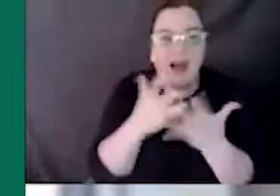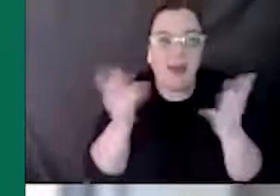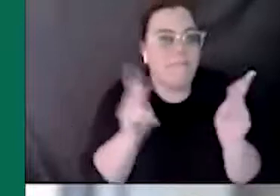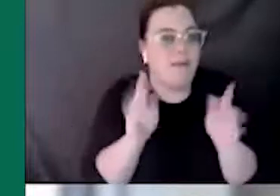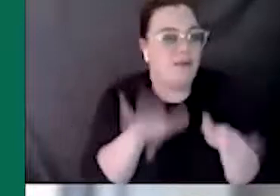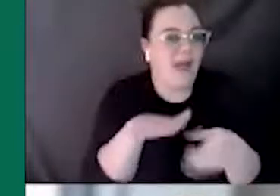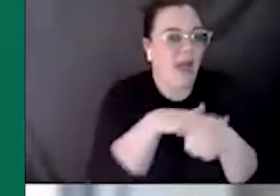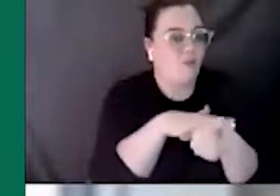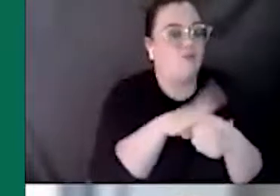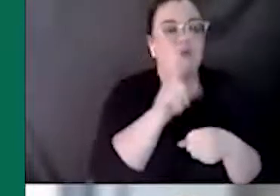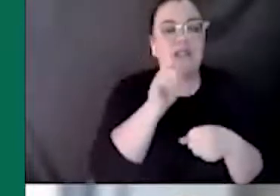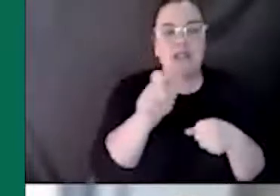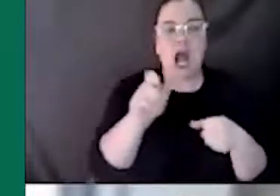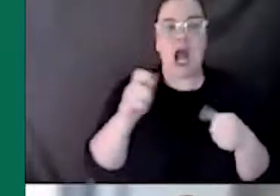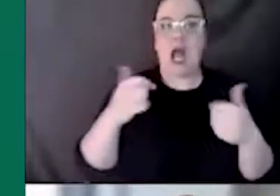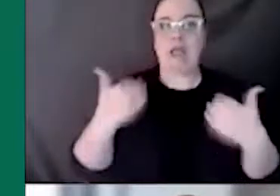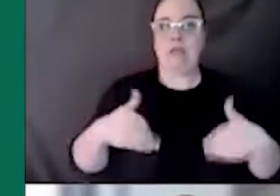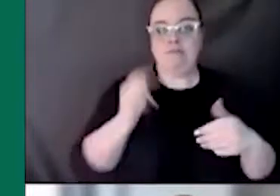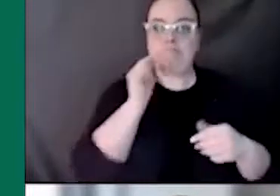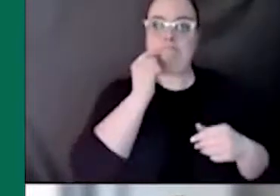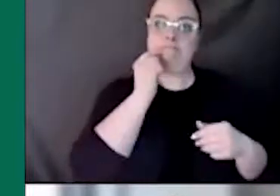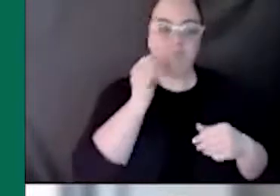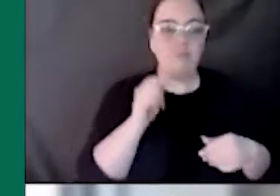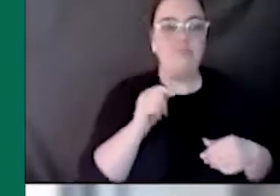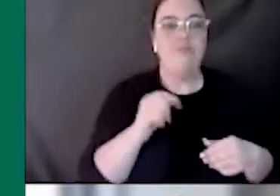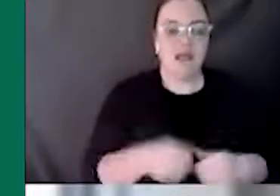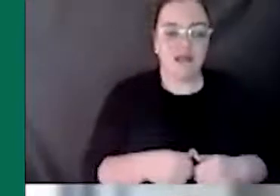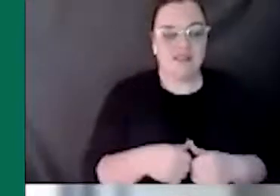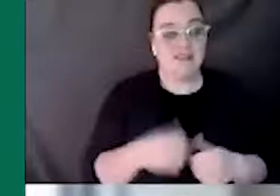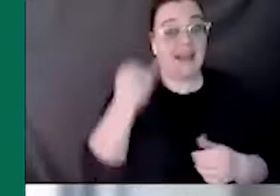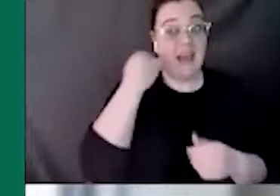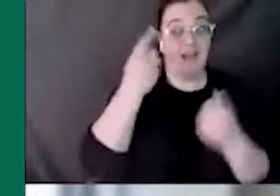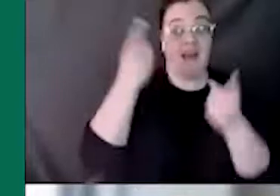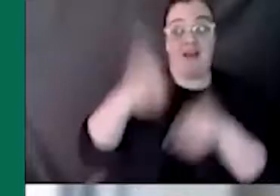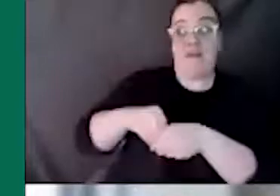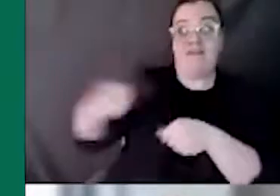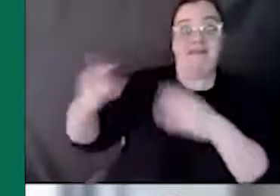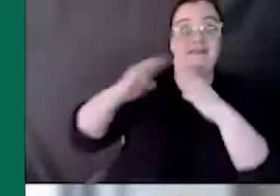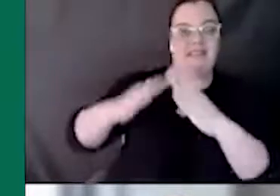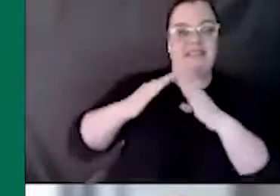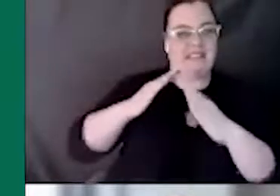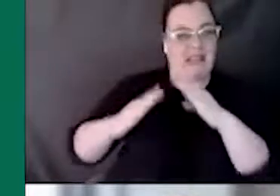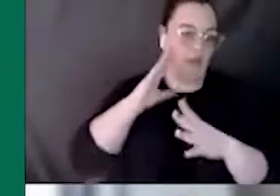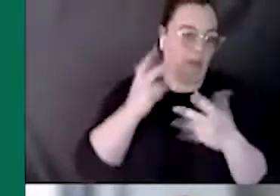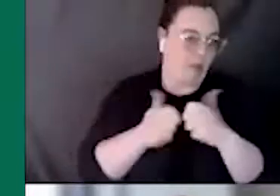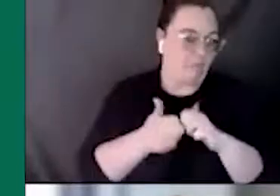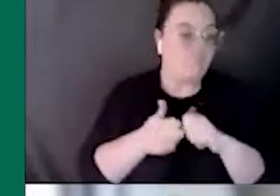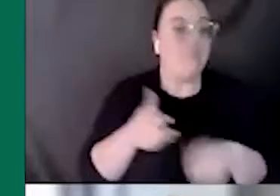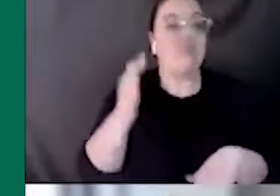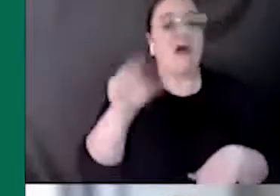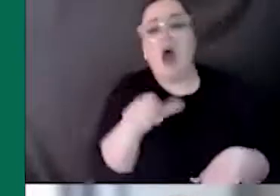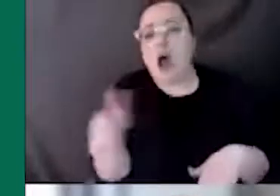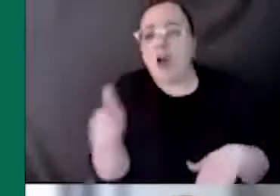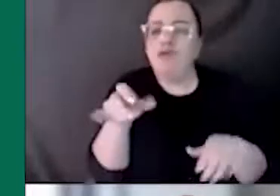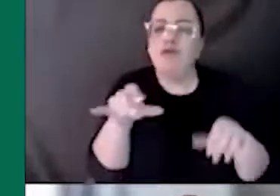And so it wasn't as big a deal as an earthquake of that magnitude might otherwise be. Similarly large earthquakes happened elsewhere in